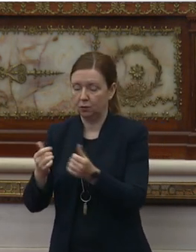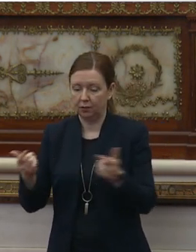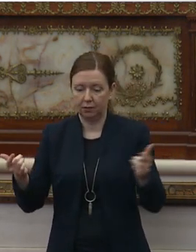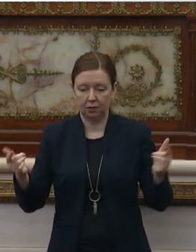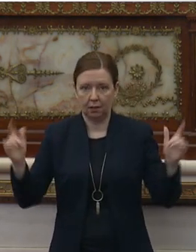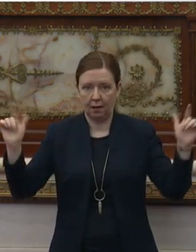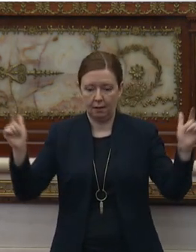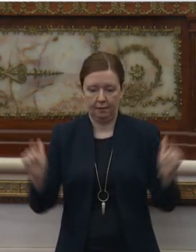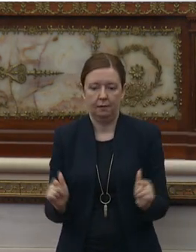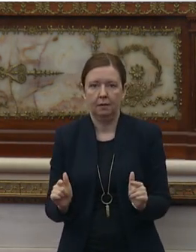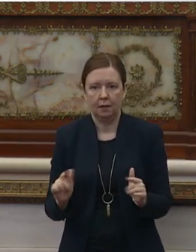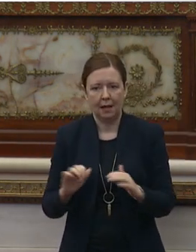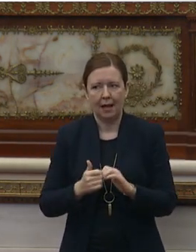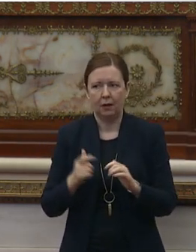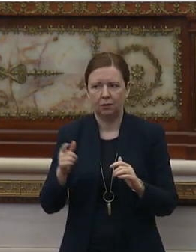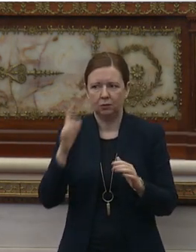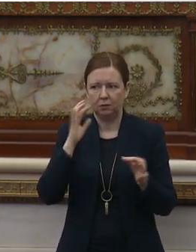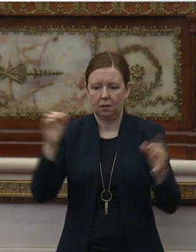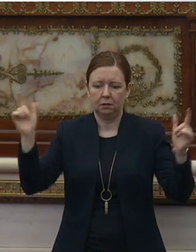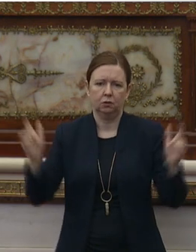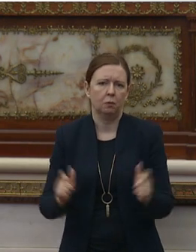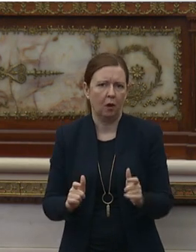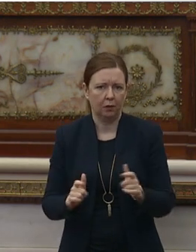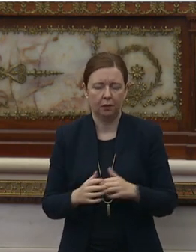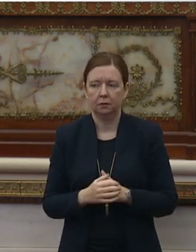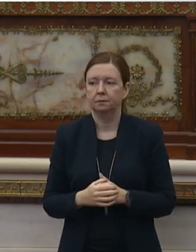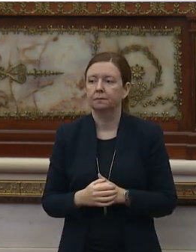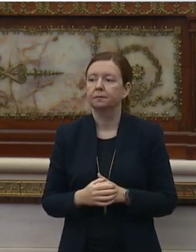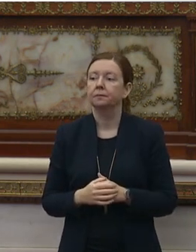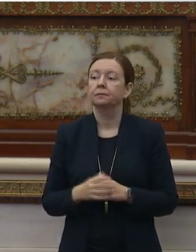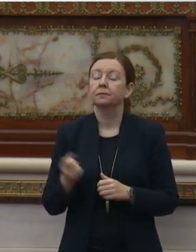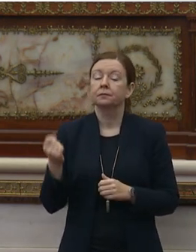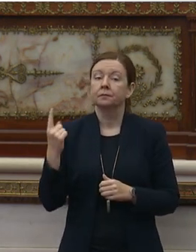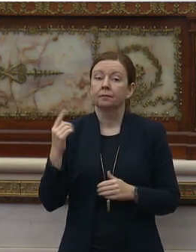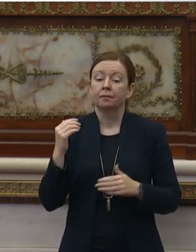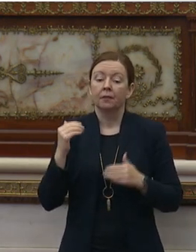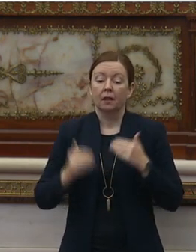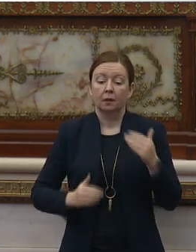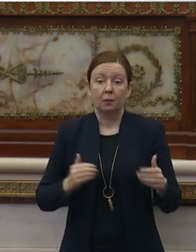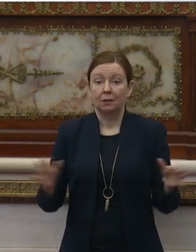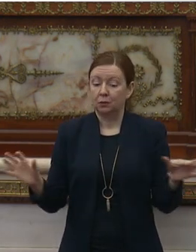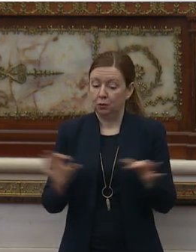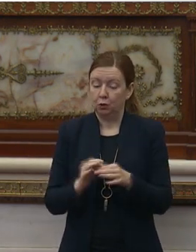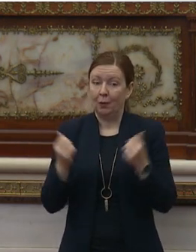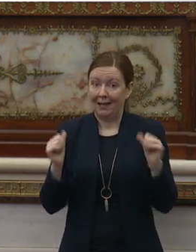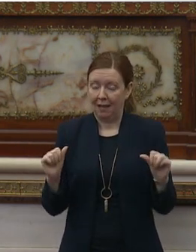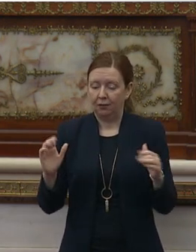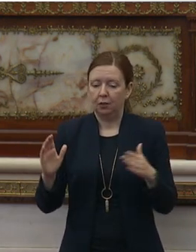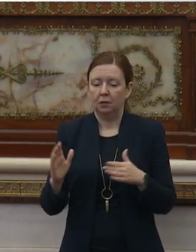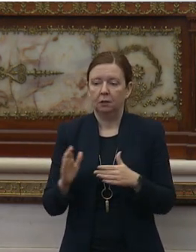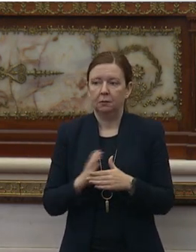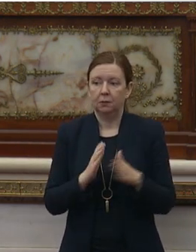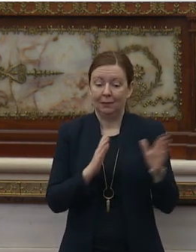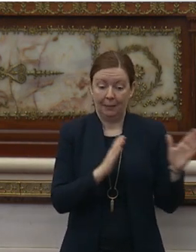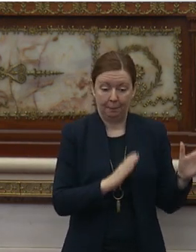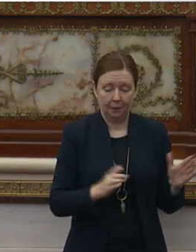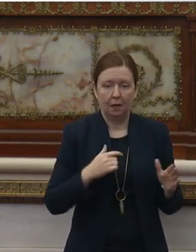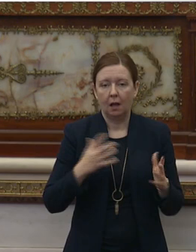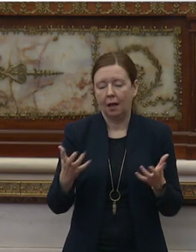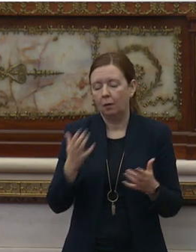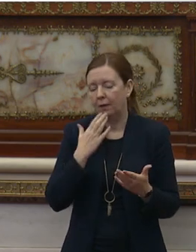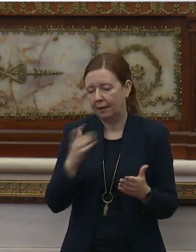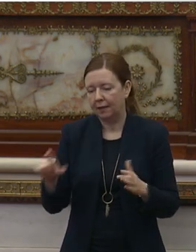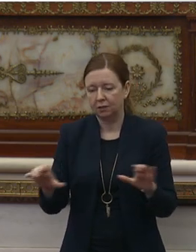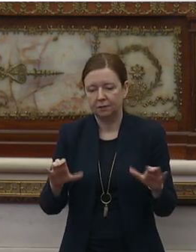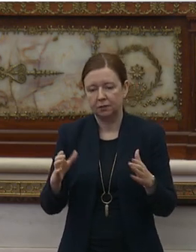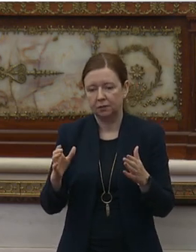did you get to a smaller footprint? So this process was a joint effort between planning, and I want to thank, and I should have did that during my